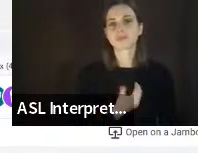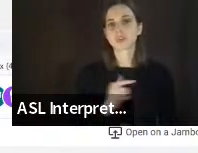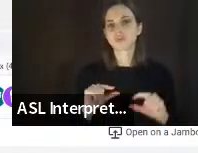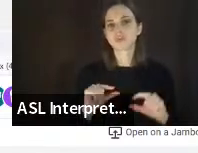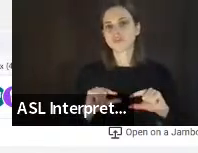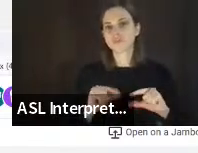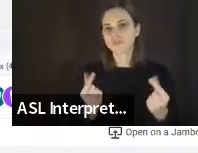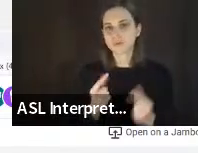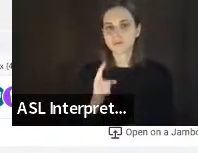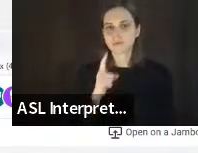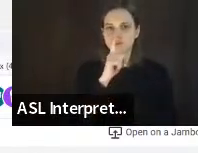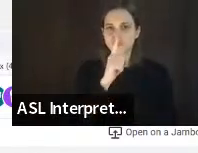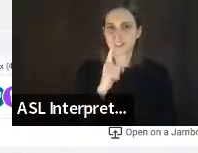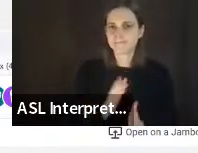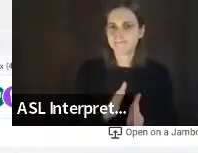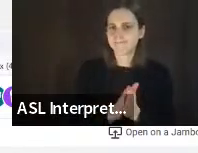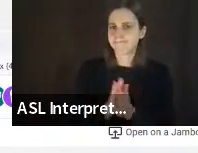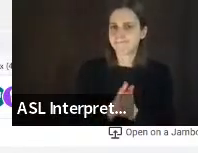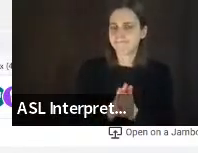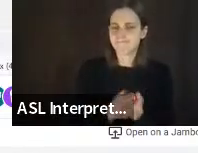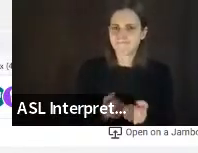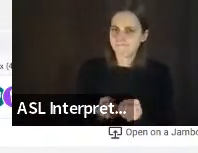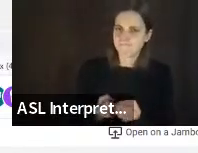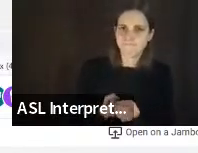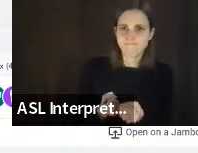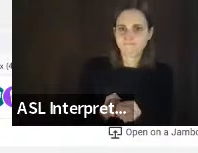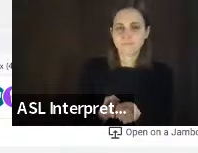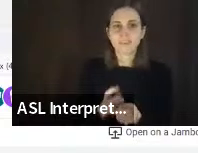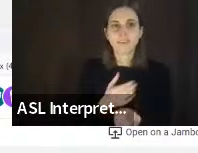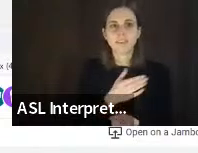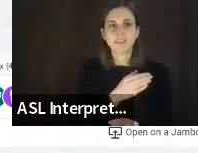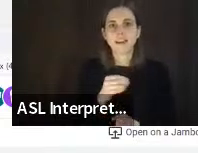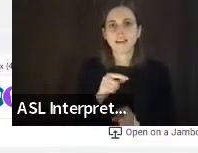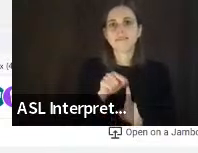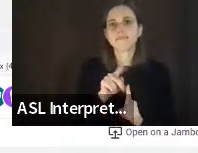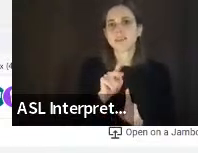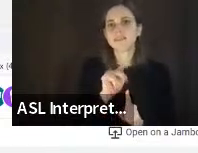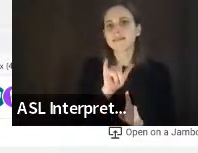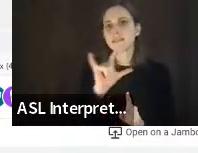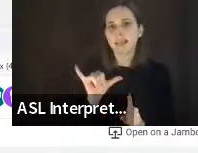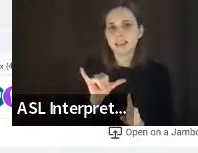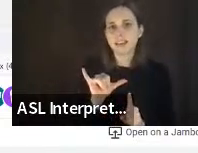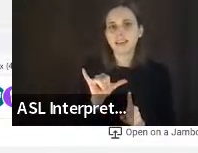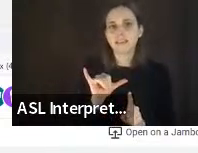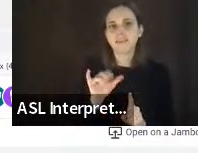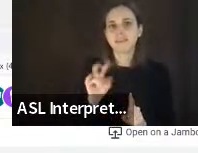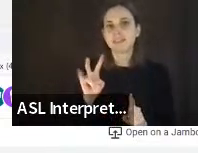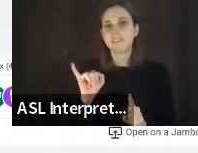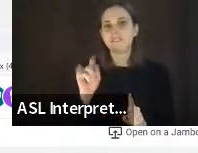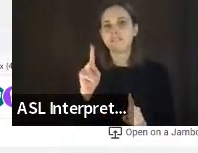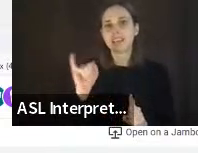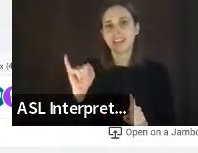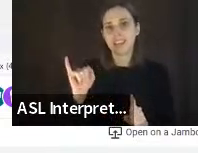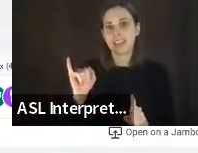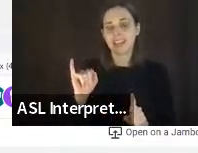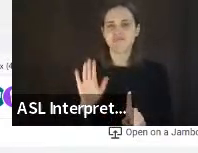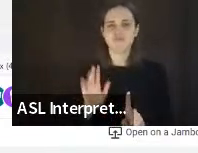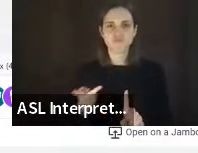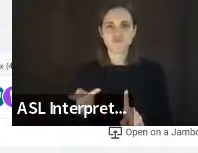and appreciation for Kelly, your presentation, and Vicky for you explaining that in any system